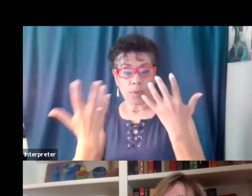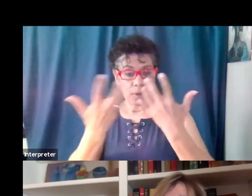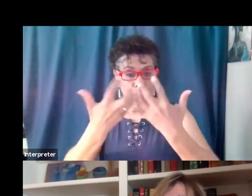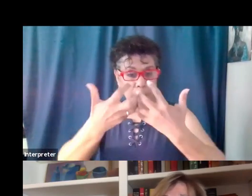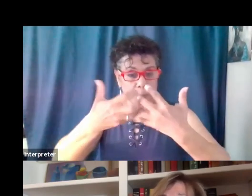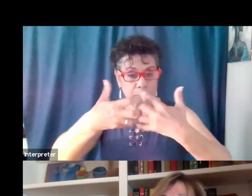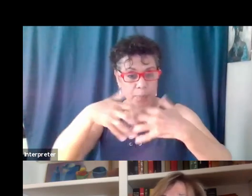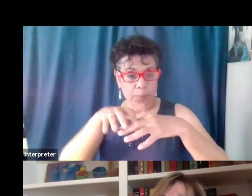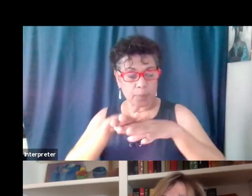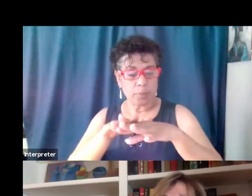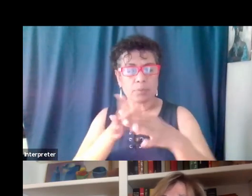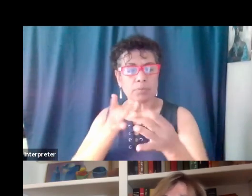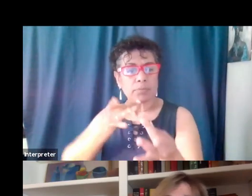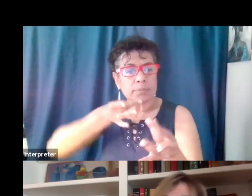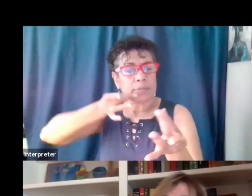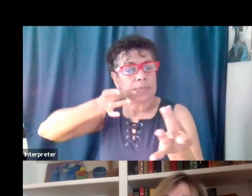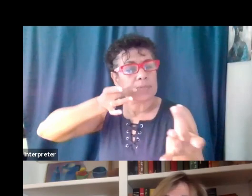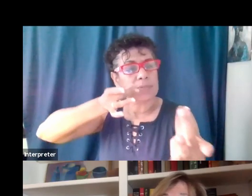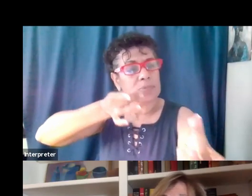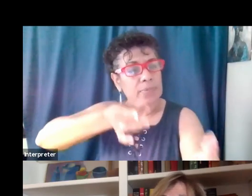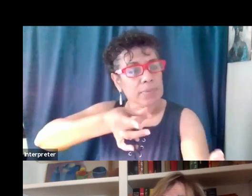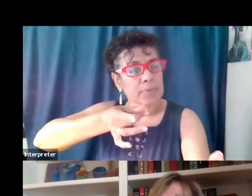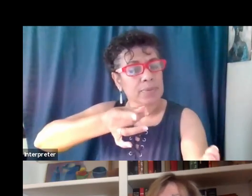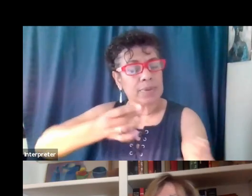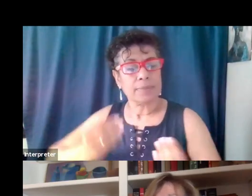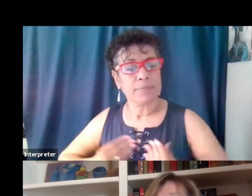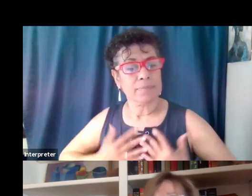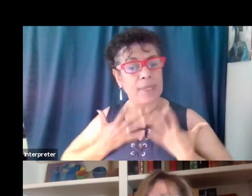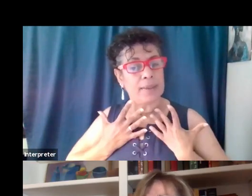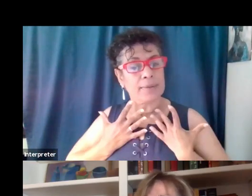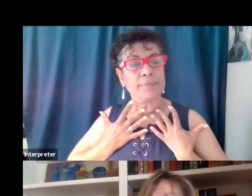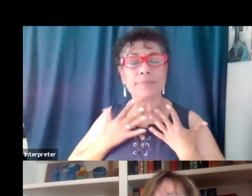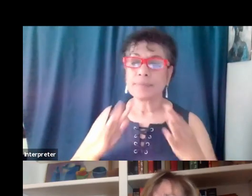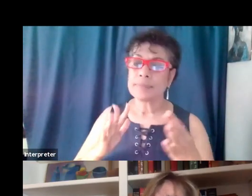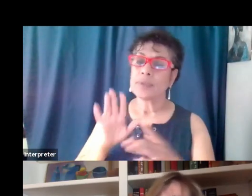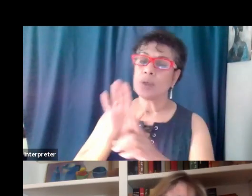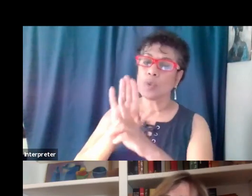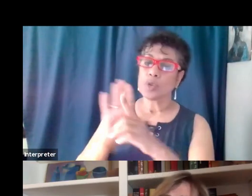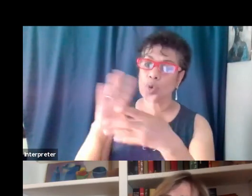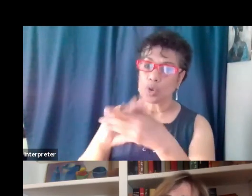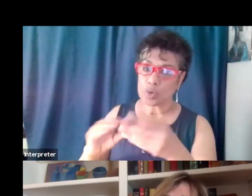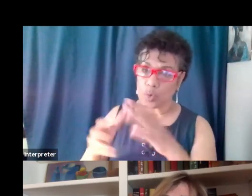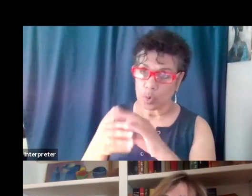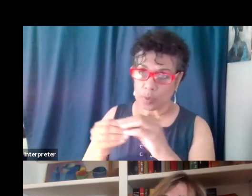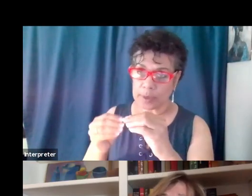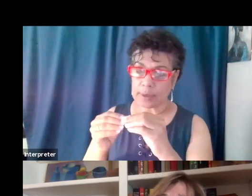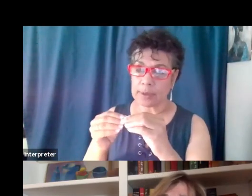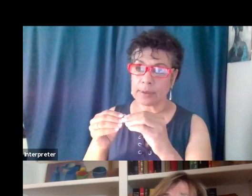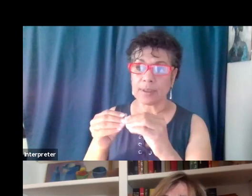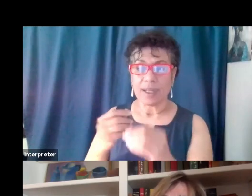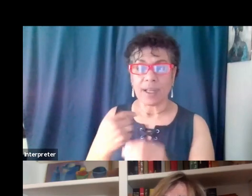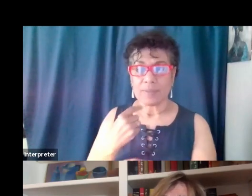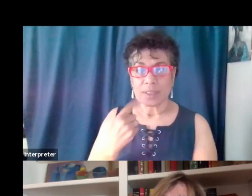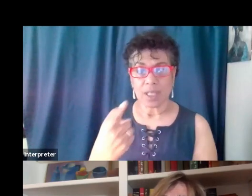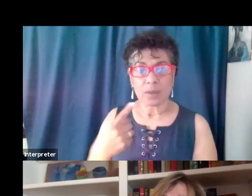just seamless and inspiring. And telling your story and sharing your story, I can tell you that is